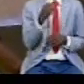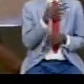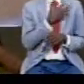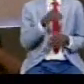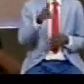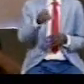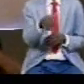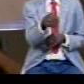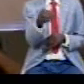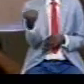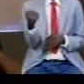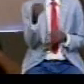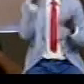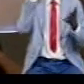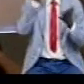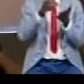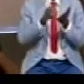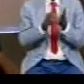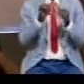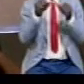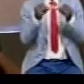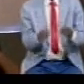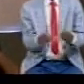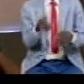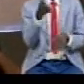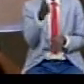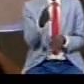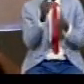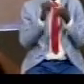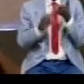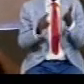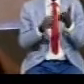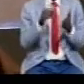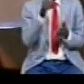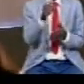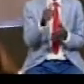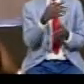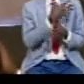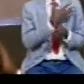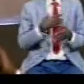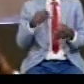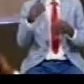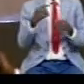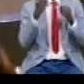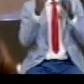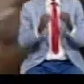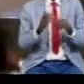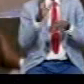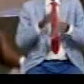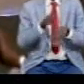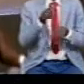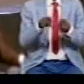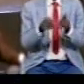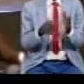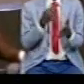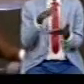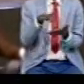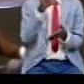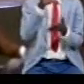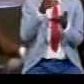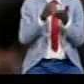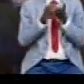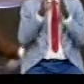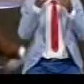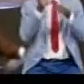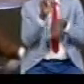forth. It has already touched you. Begin to come forward. As you see the miracle there, begin to do what you couldn't do before.